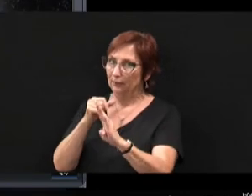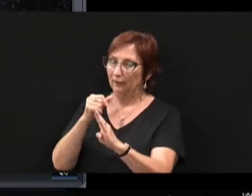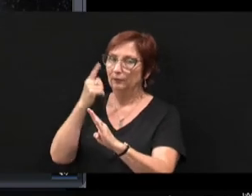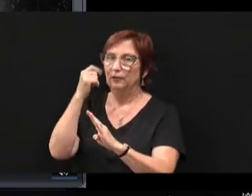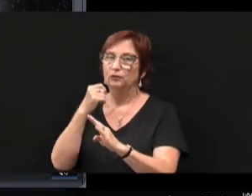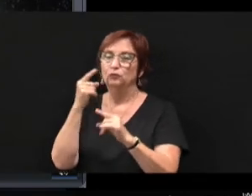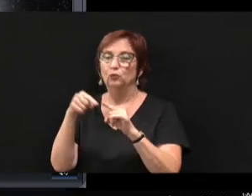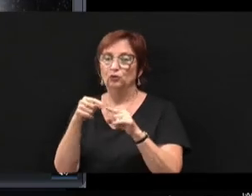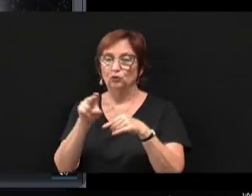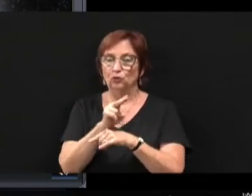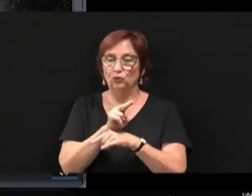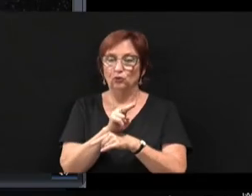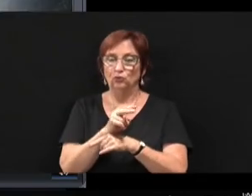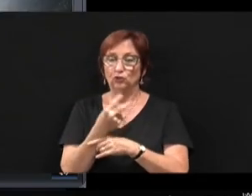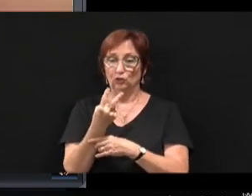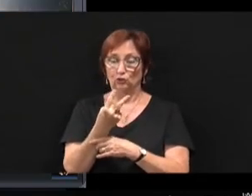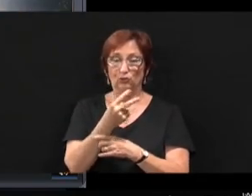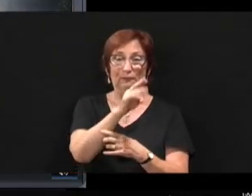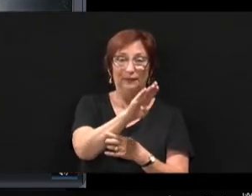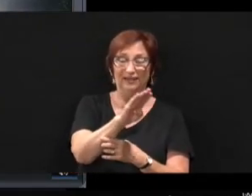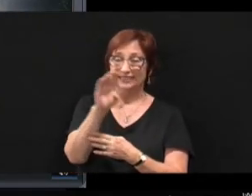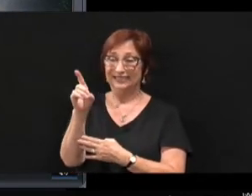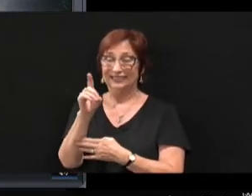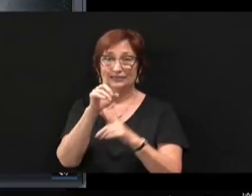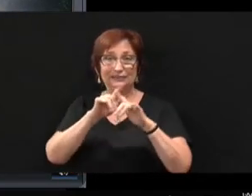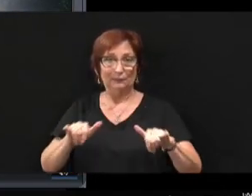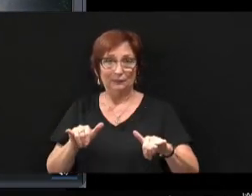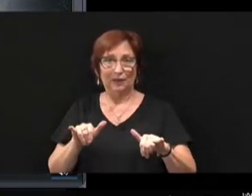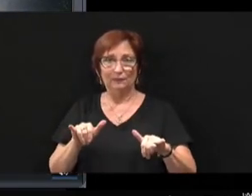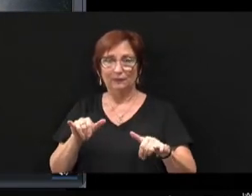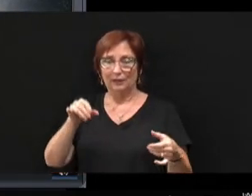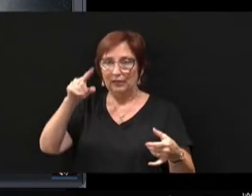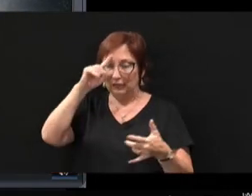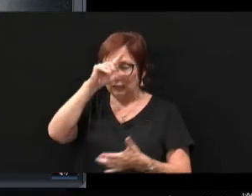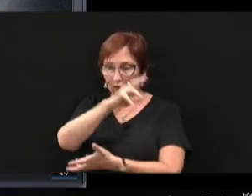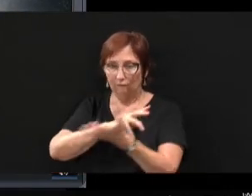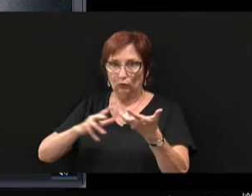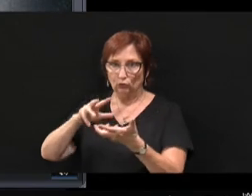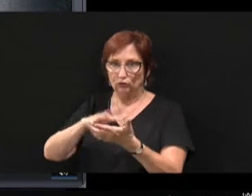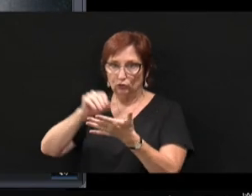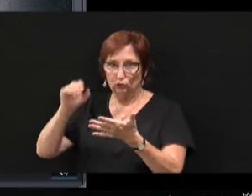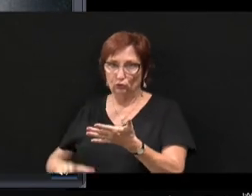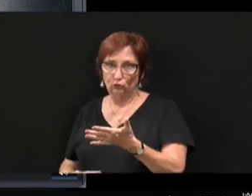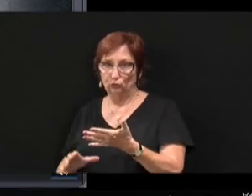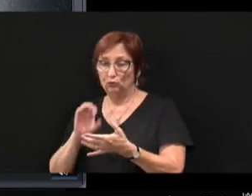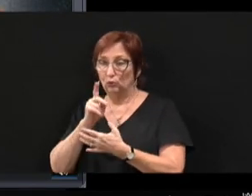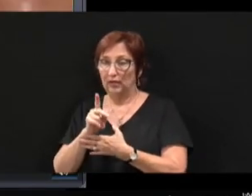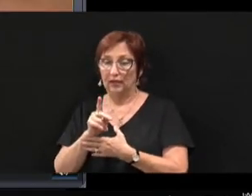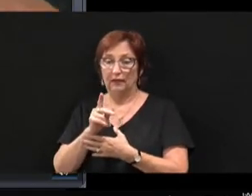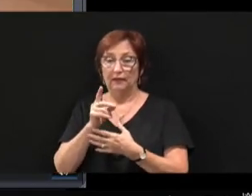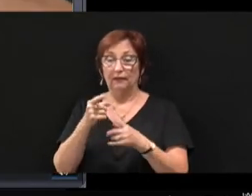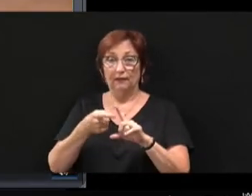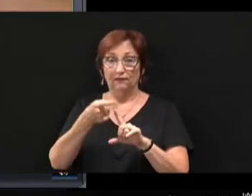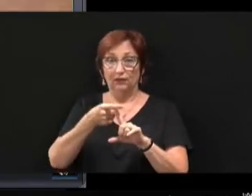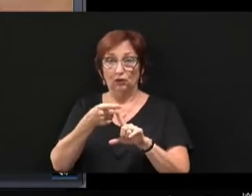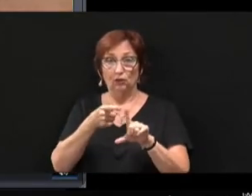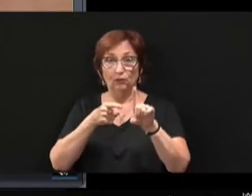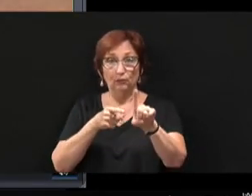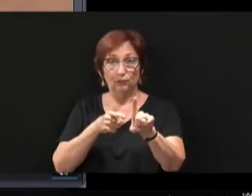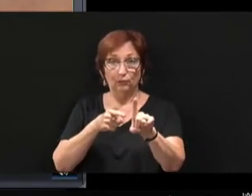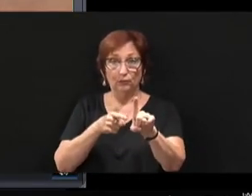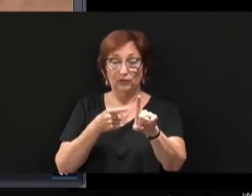two, again, it confuses them. Okay, finger goes on the stick, is there a ball sitting